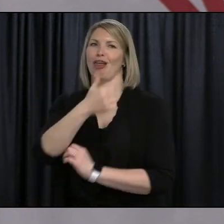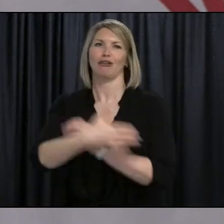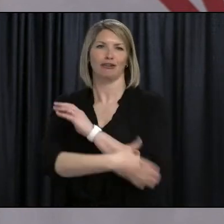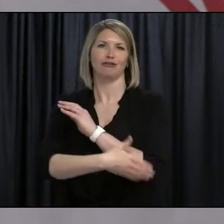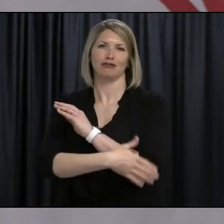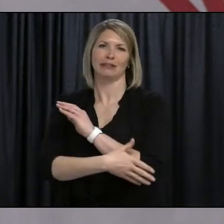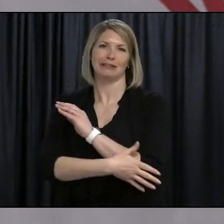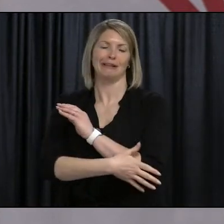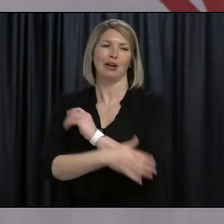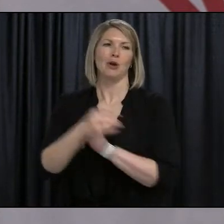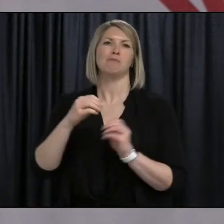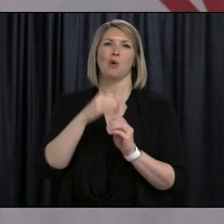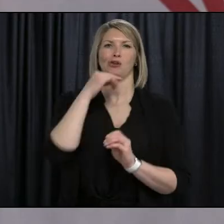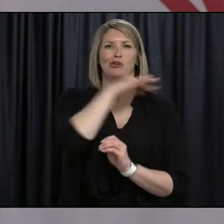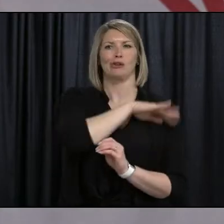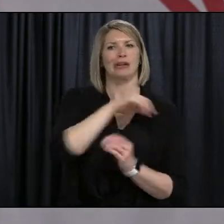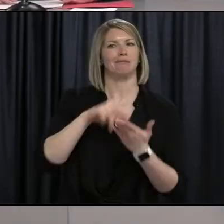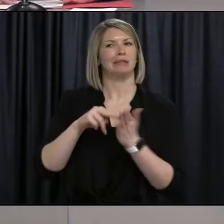point, Patrick.